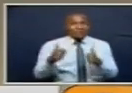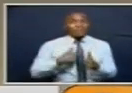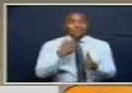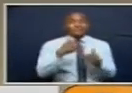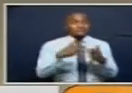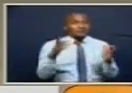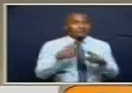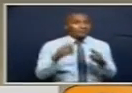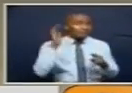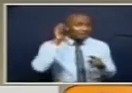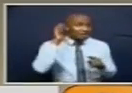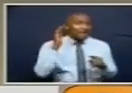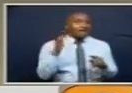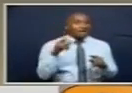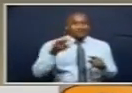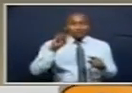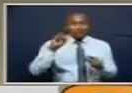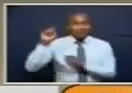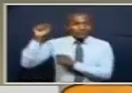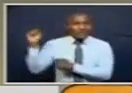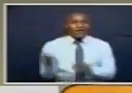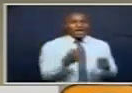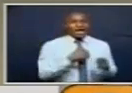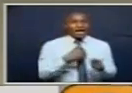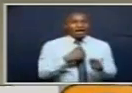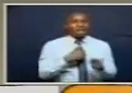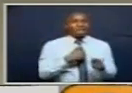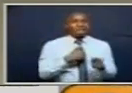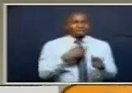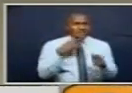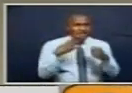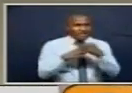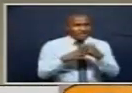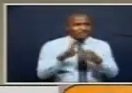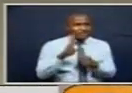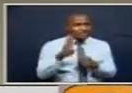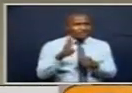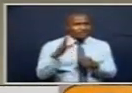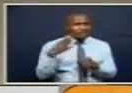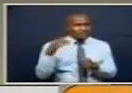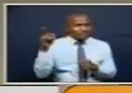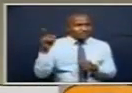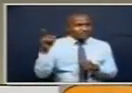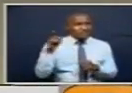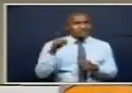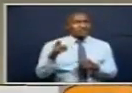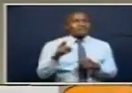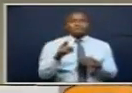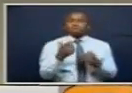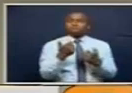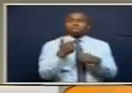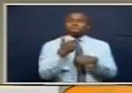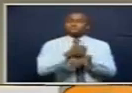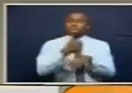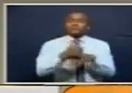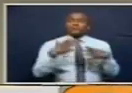hear there's prime property even in Mudaiga. For 900 billion shillings, pound paper, that's an insult to the people of Western Kenya.